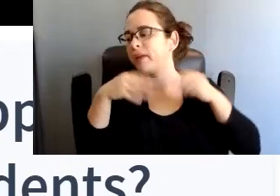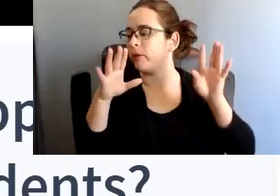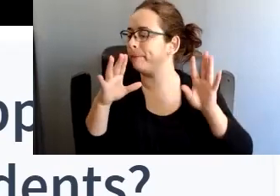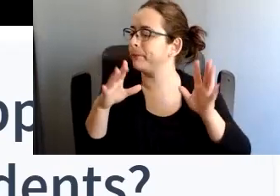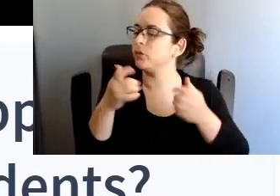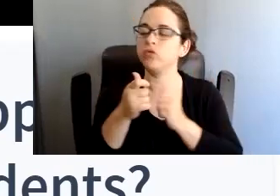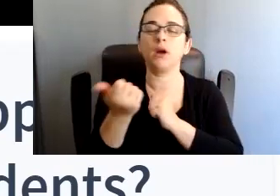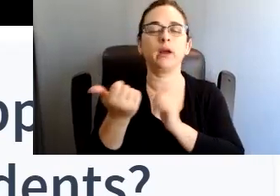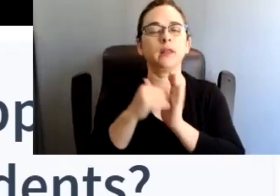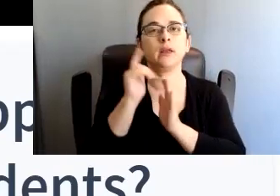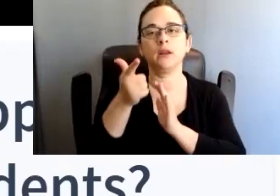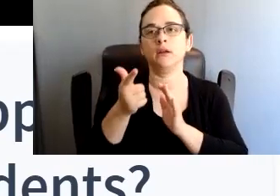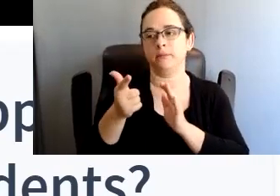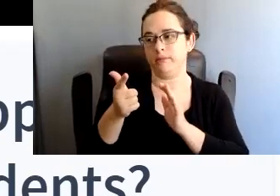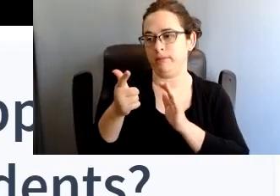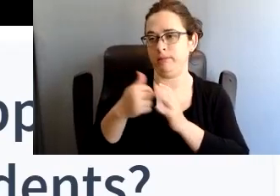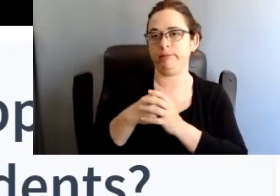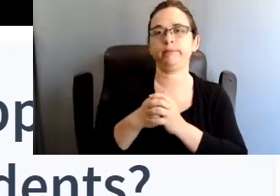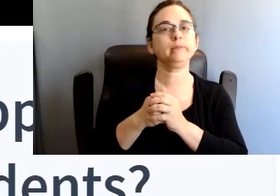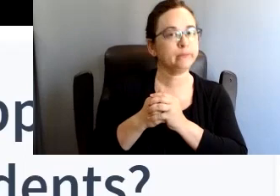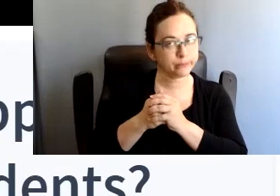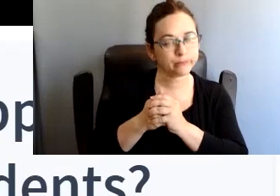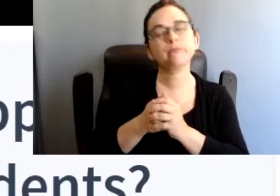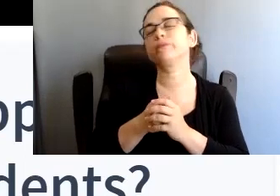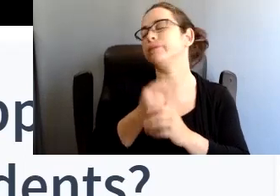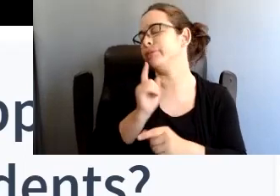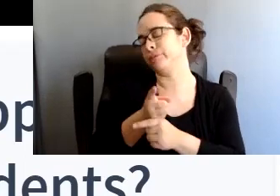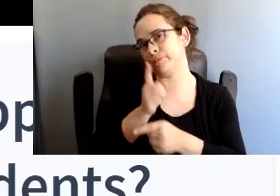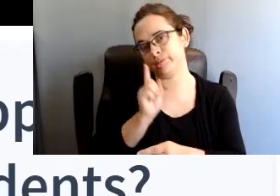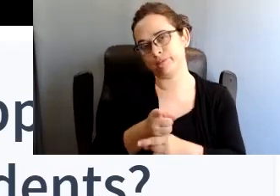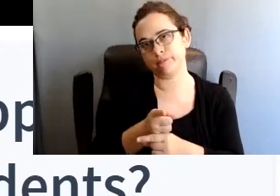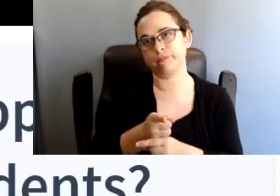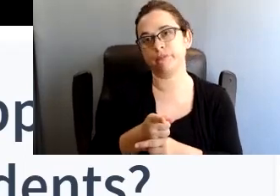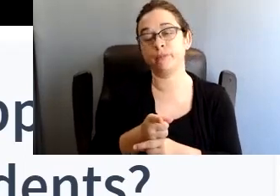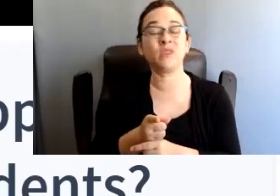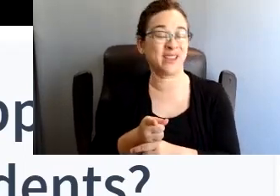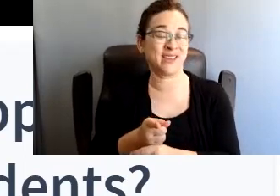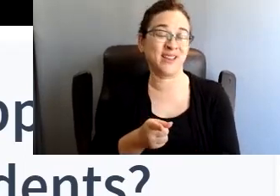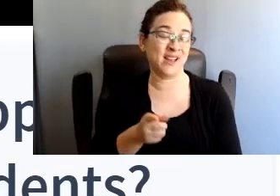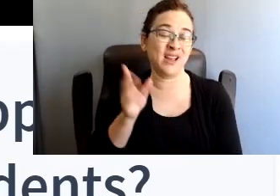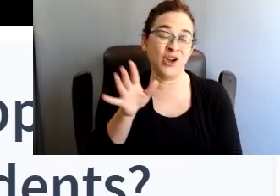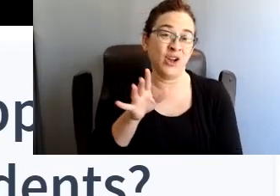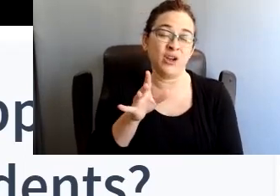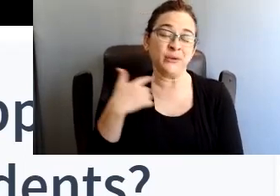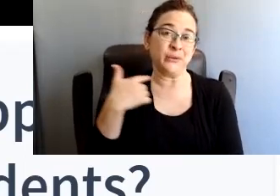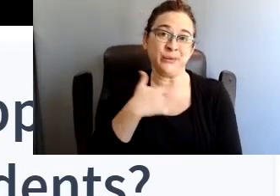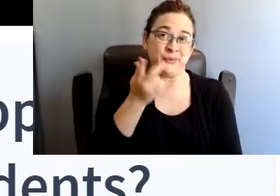guarantee, they're gonna call you within Right. 2 hours. Right. Because that's another thing we're seeing with our students